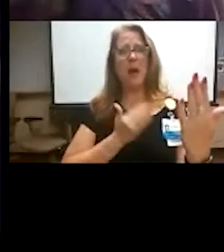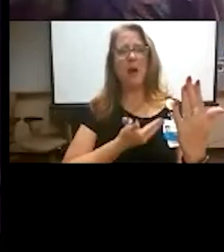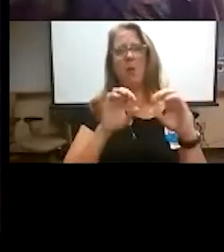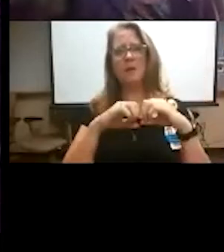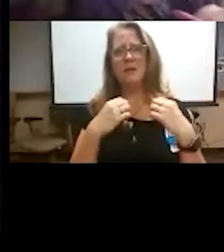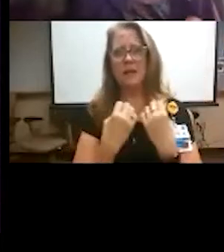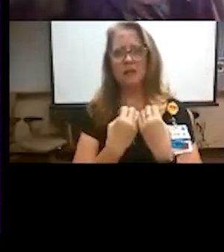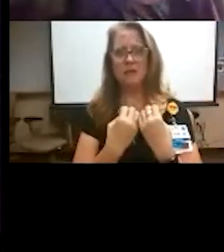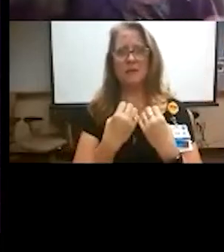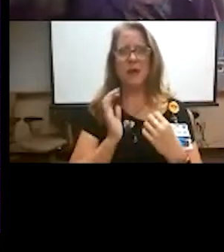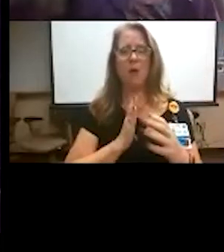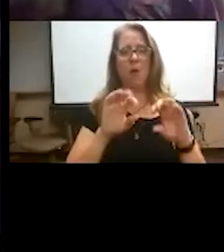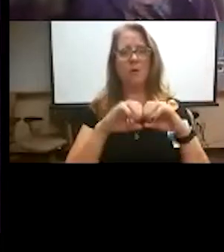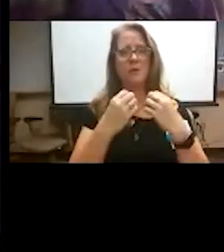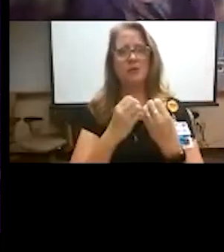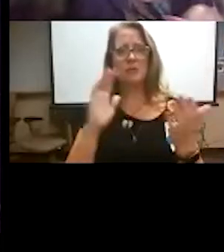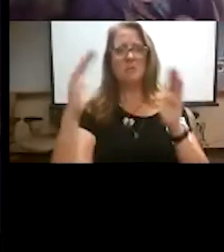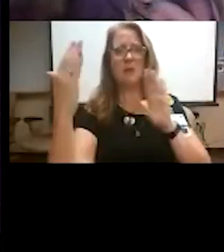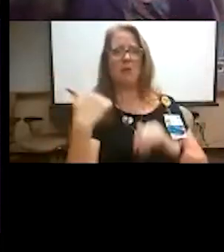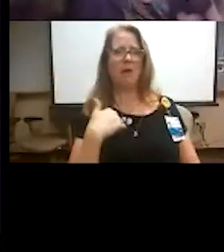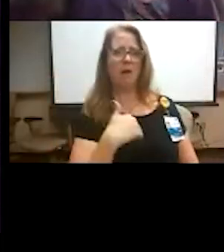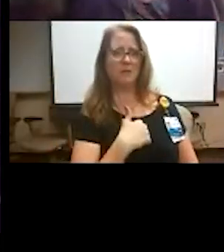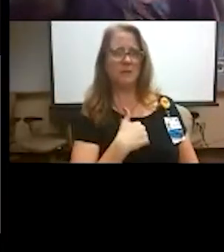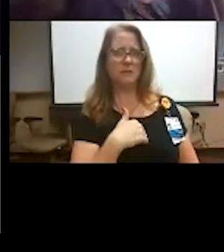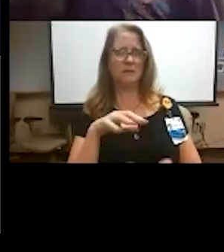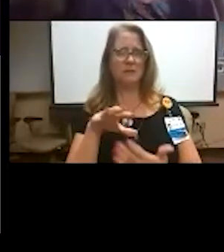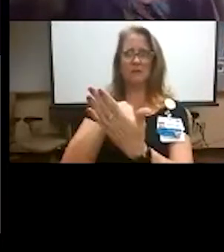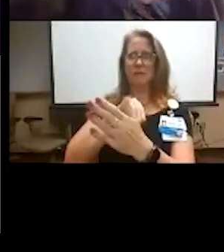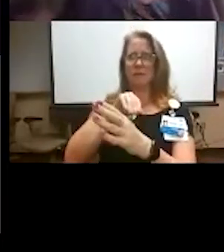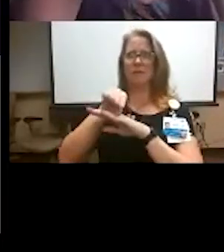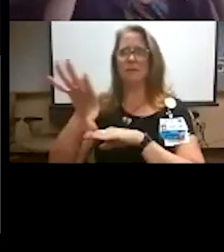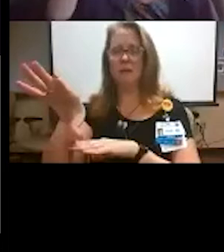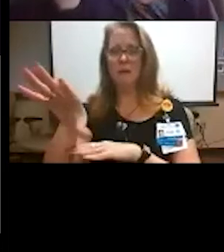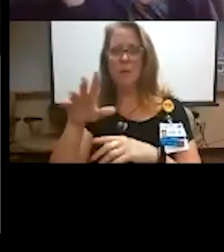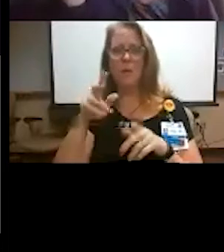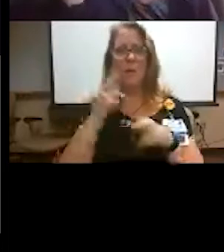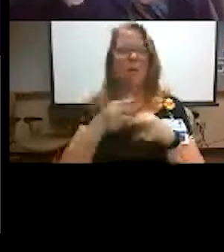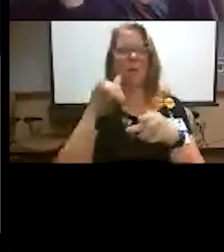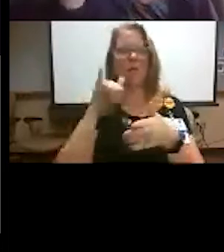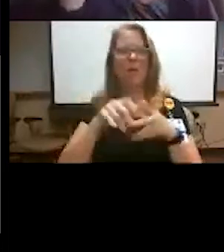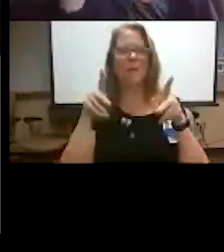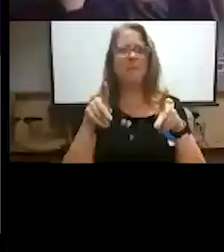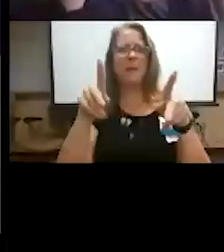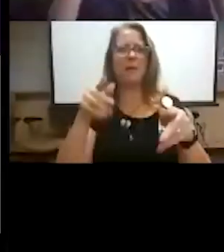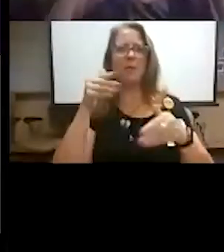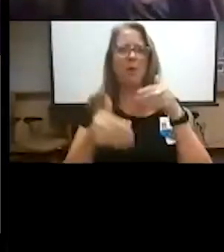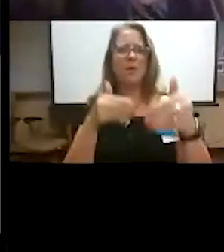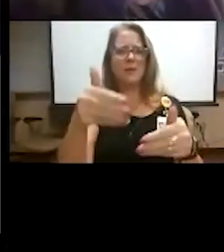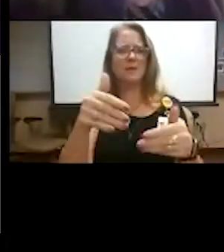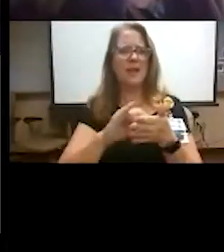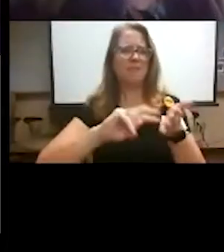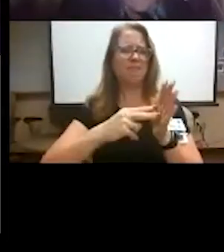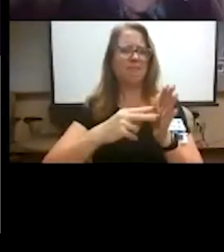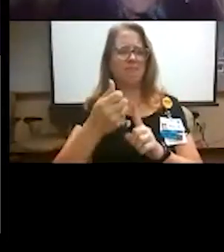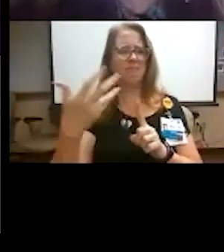our organizations mirror us. And we call that parallel process. This is from a definition by a social worker at